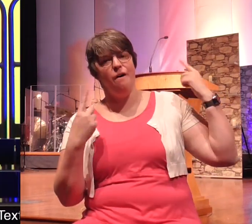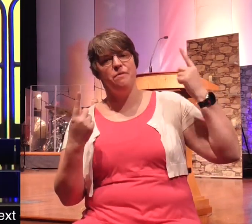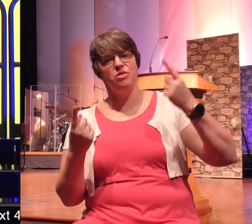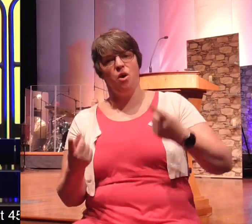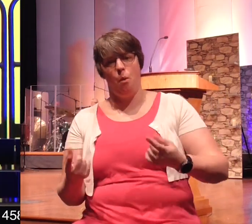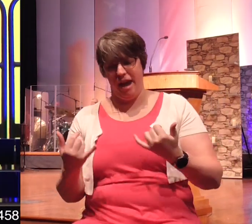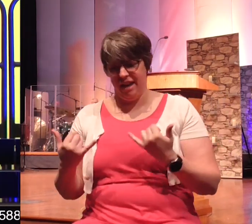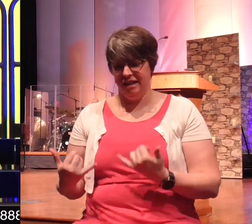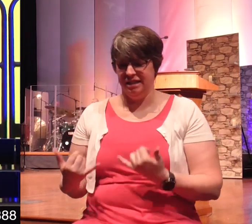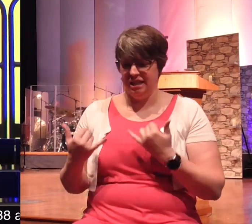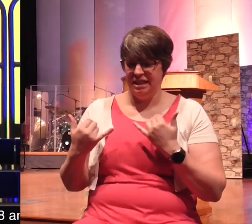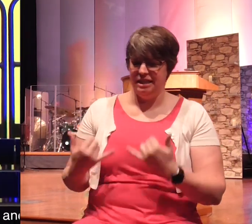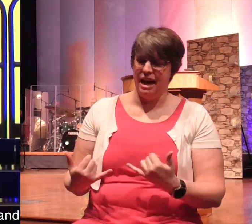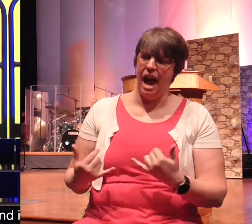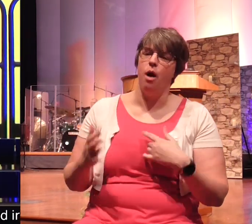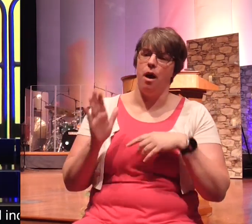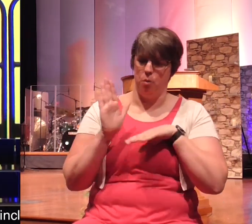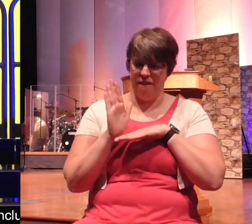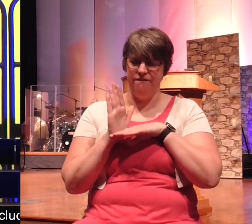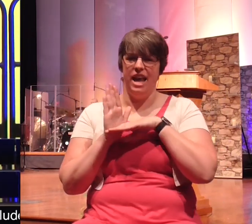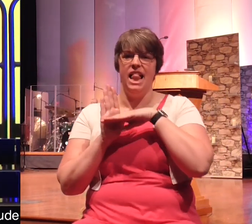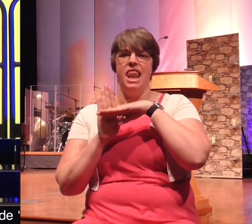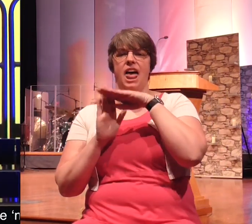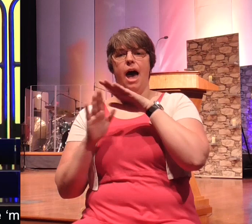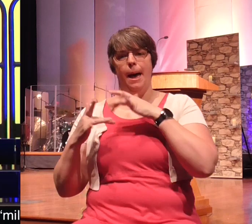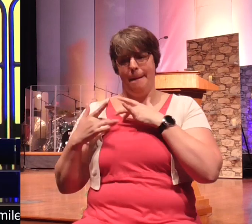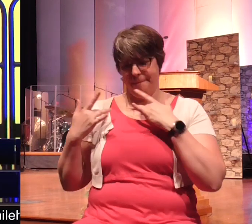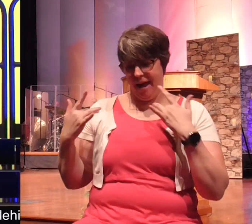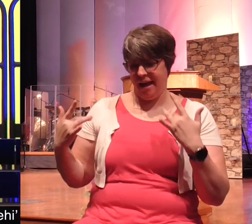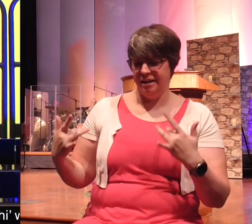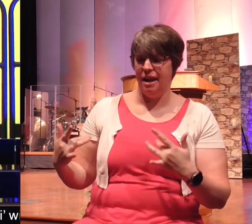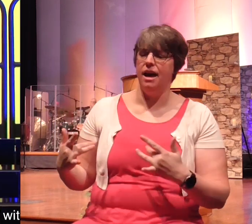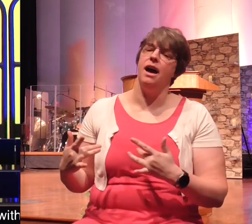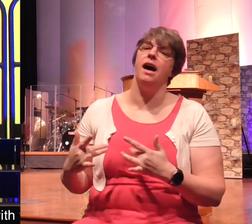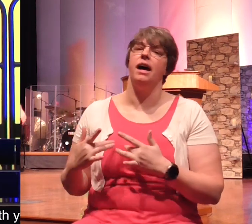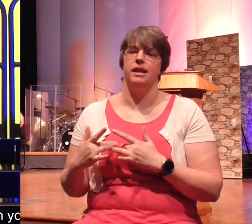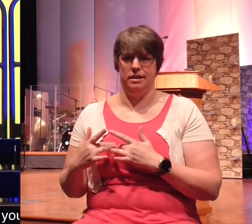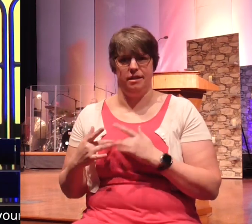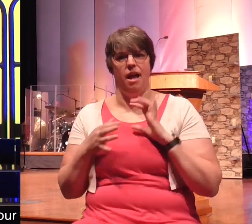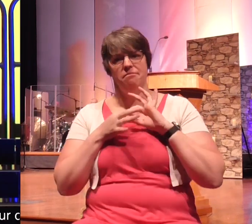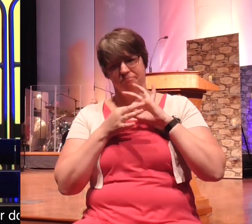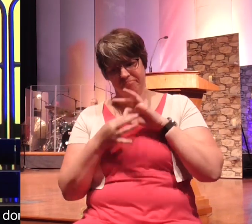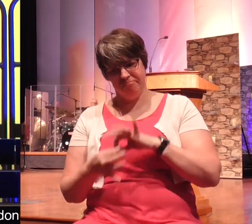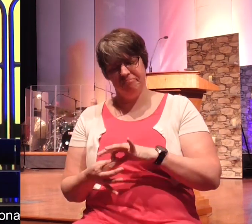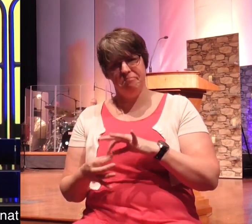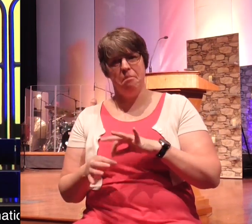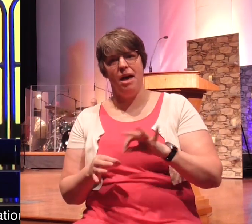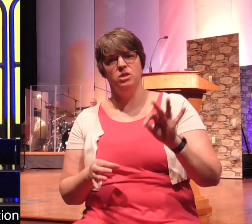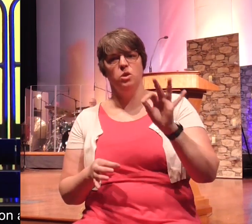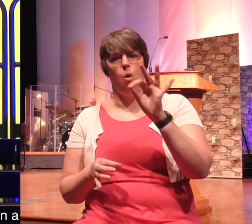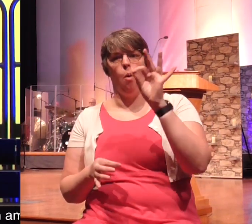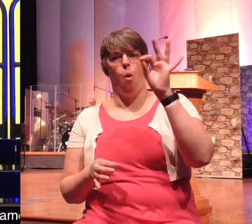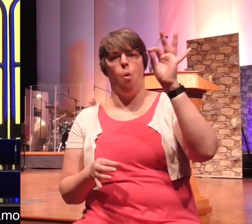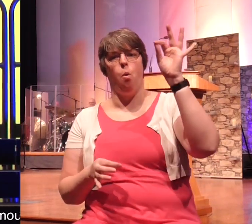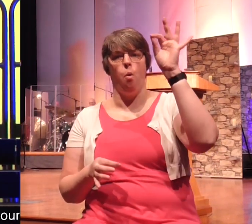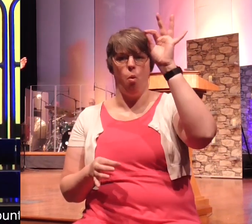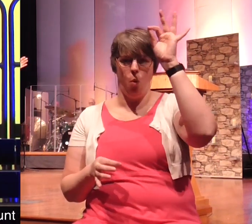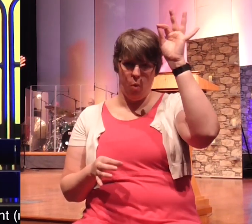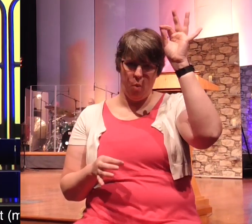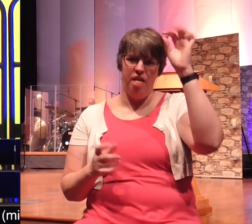as high as it goes, fused inside my soul. This